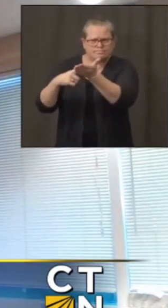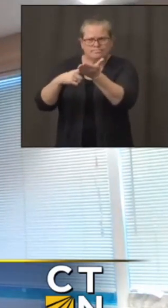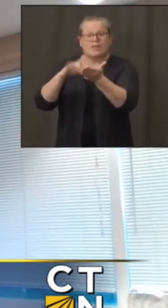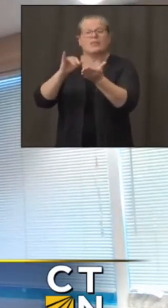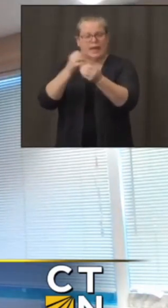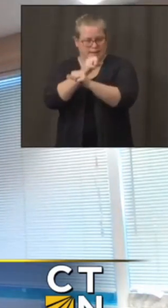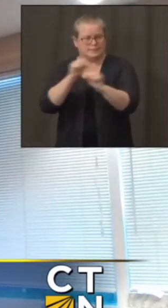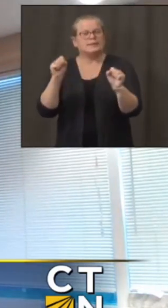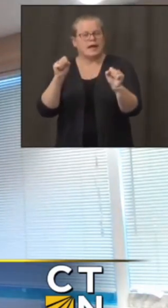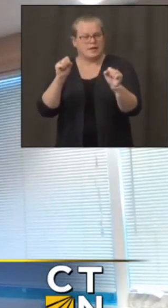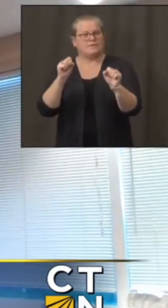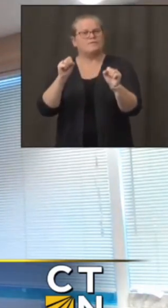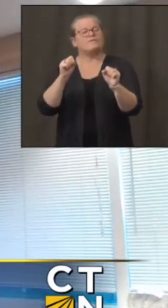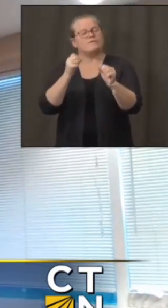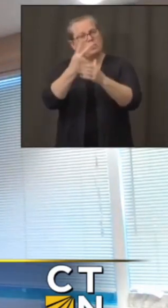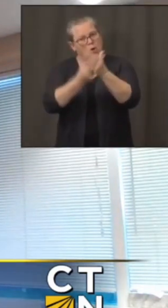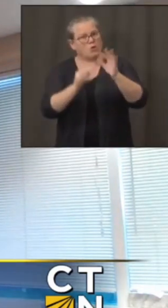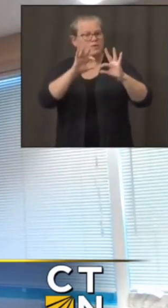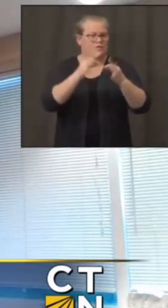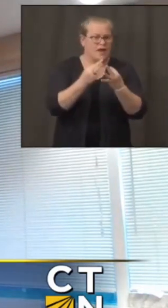family and loved ones' well-being.